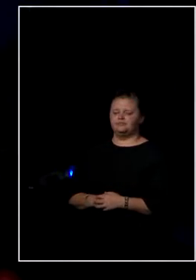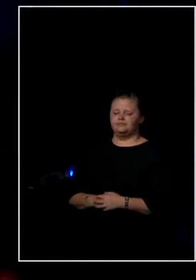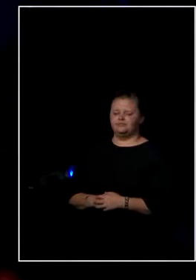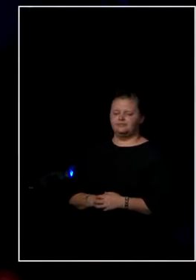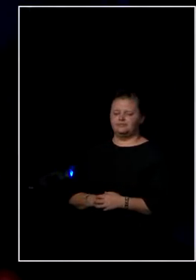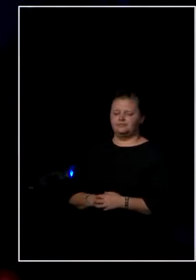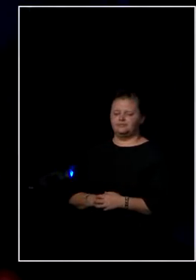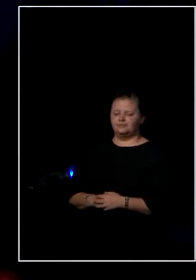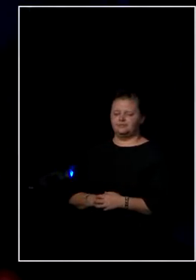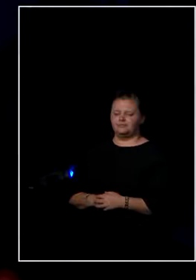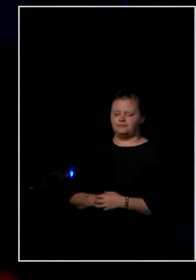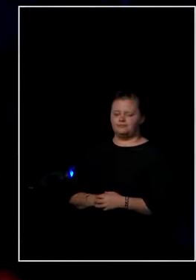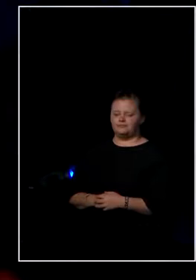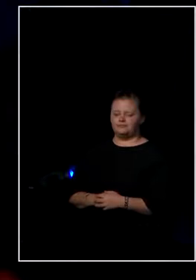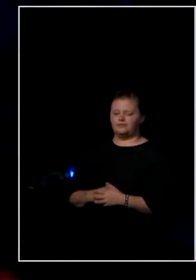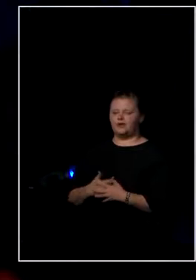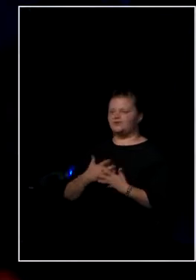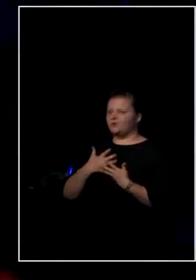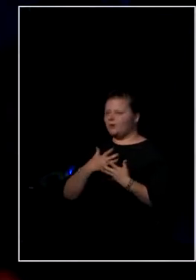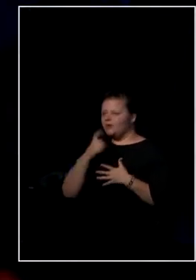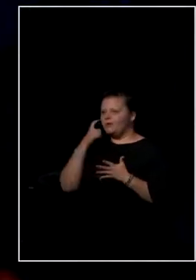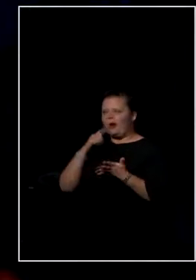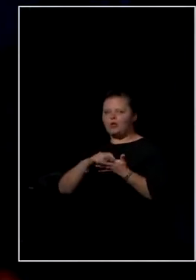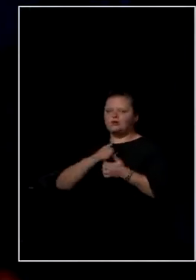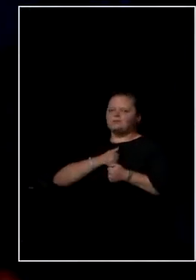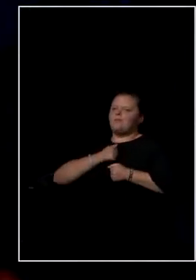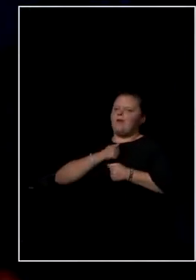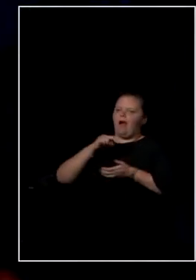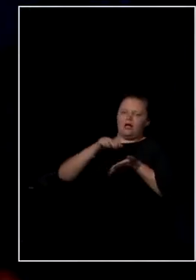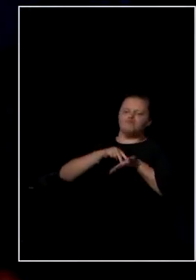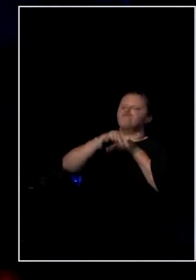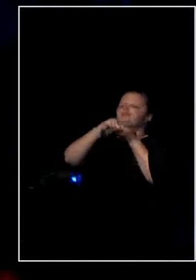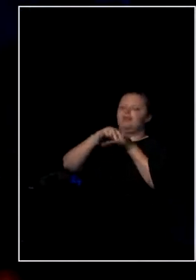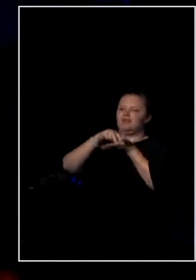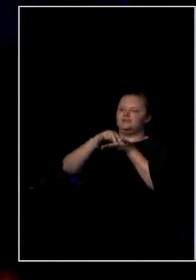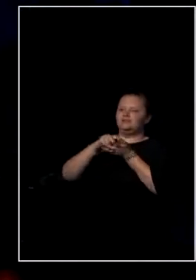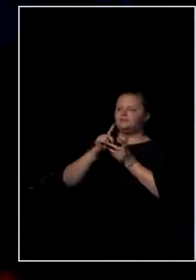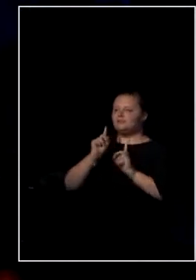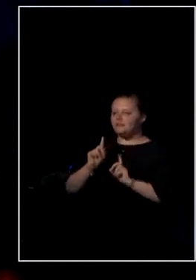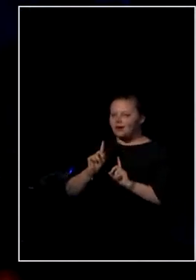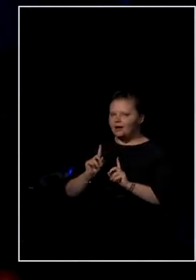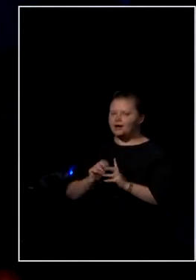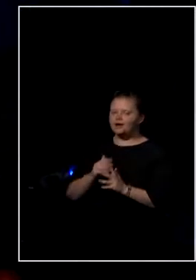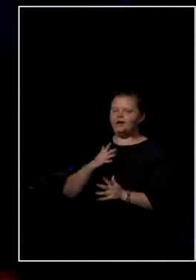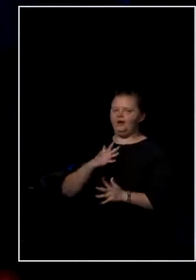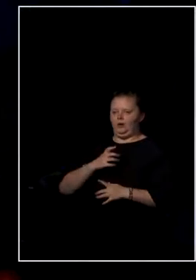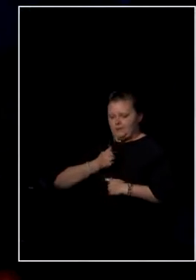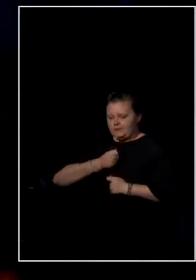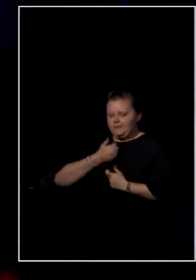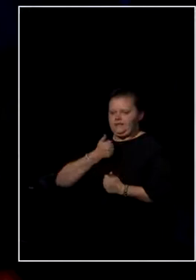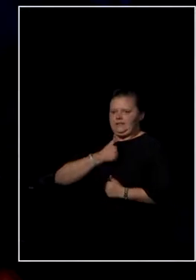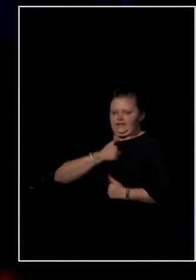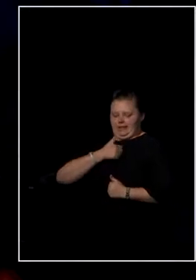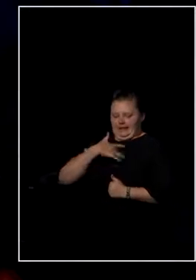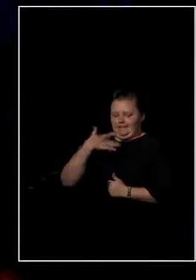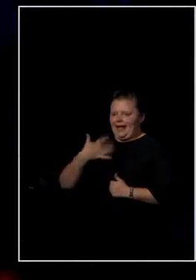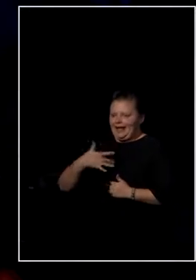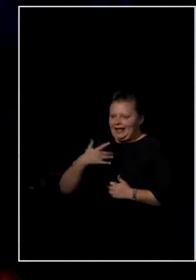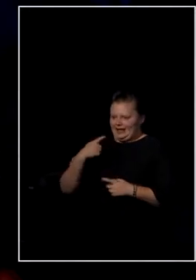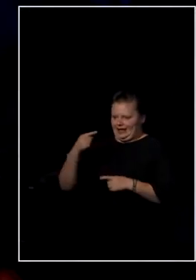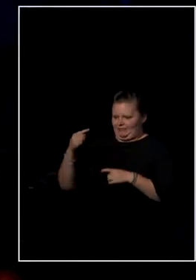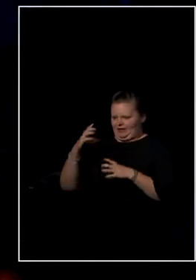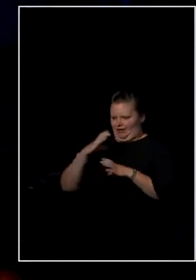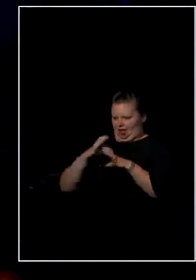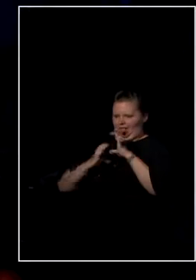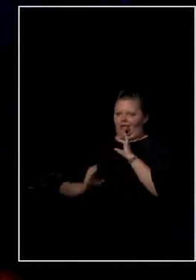you know, I want to acknowledge my privilege again, but I also want to express the pain and the misunderstanding that can happen